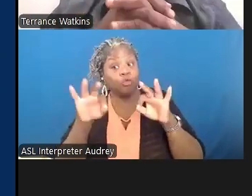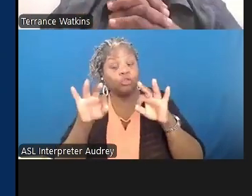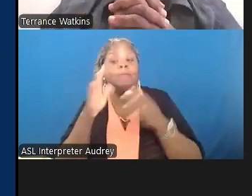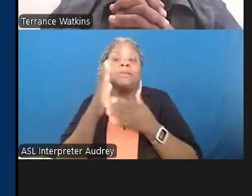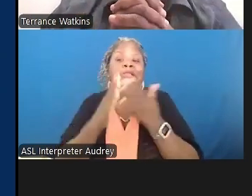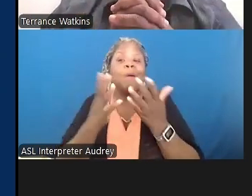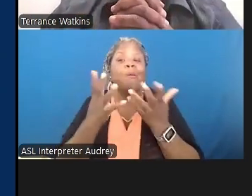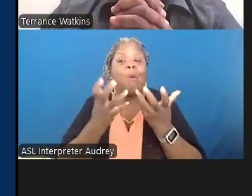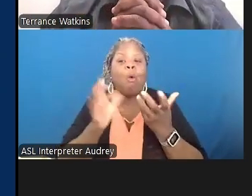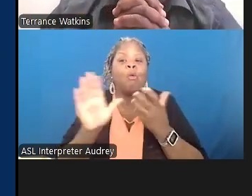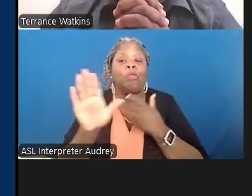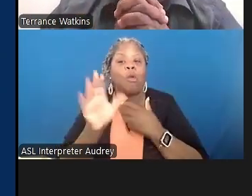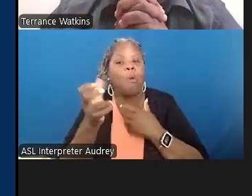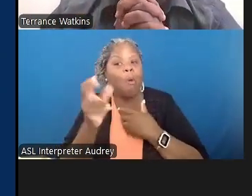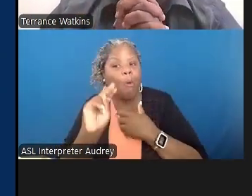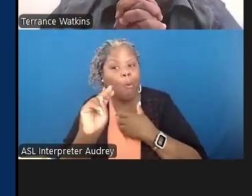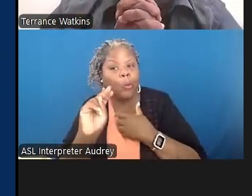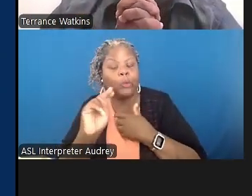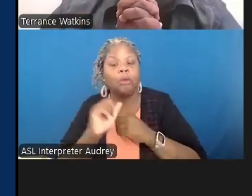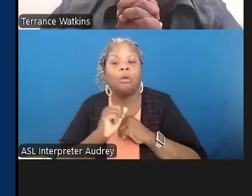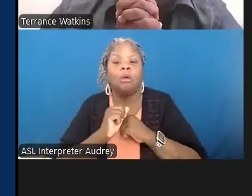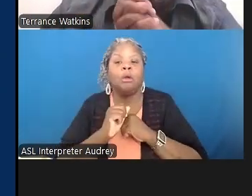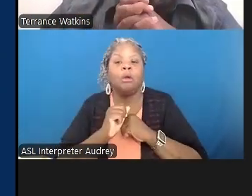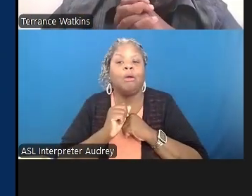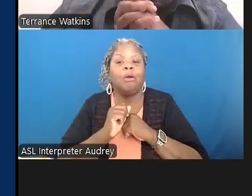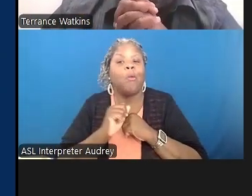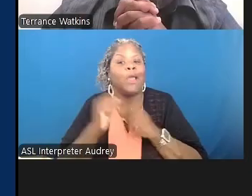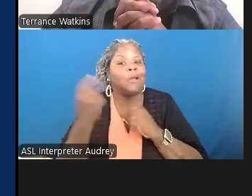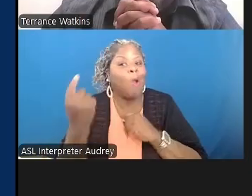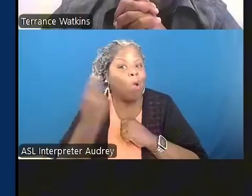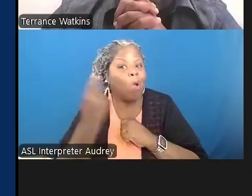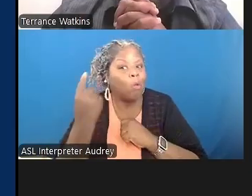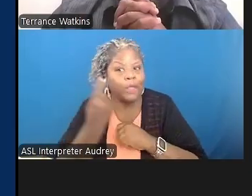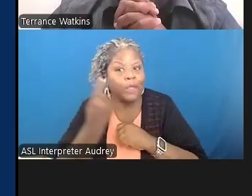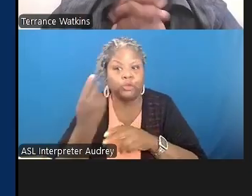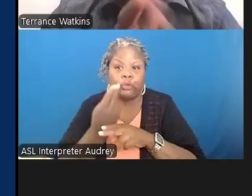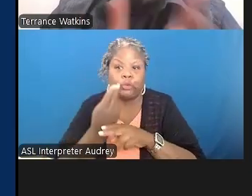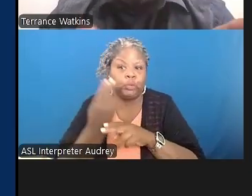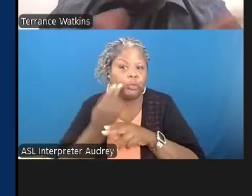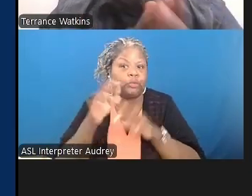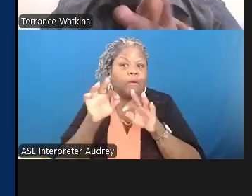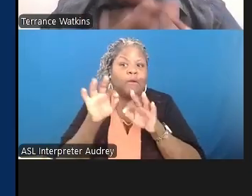own. But we can almost always use furniture.